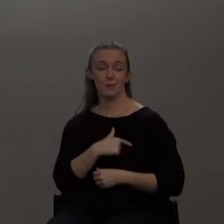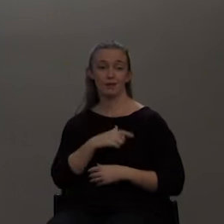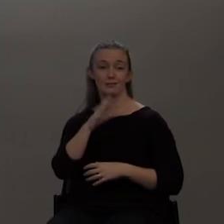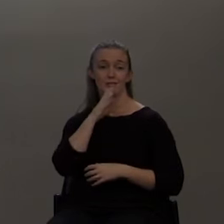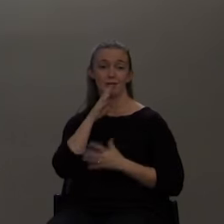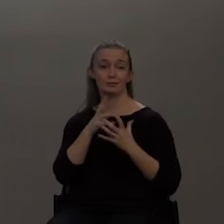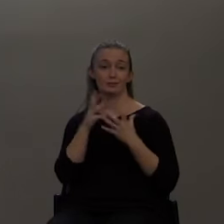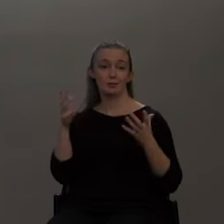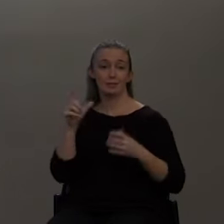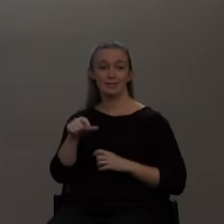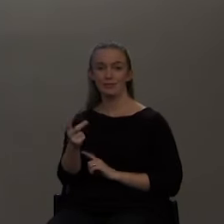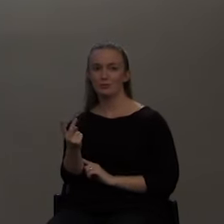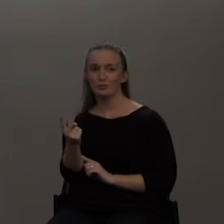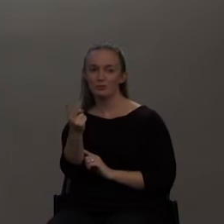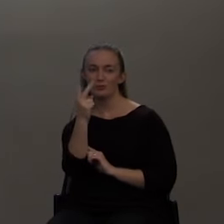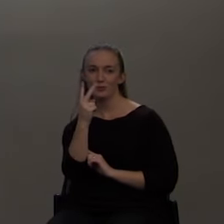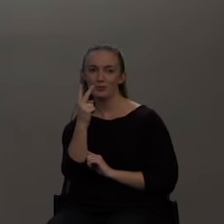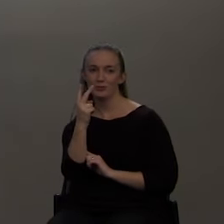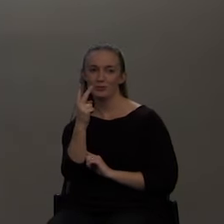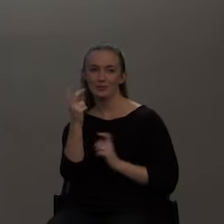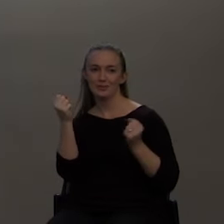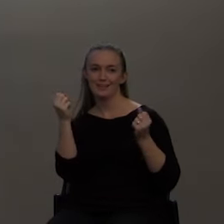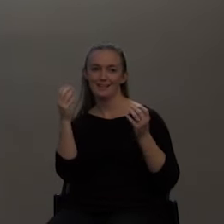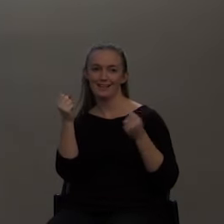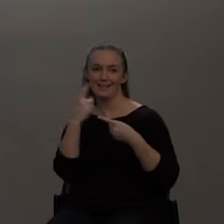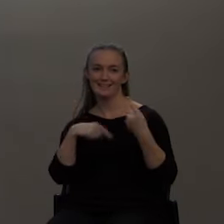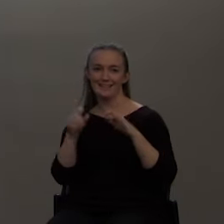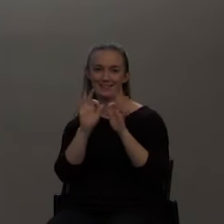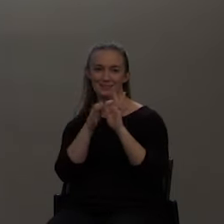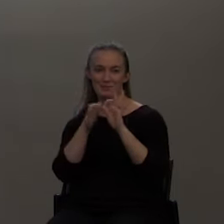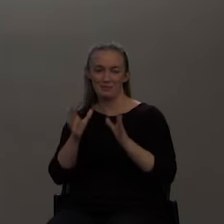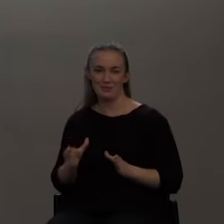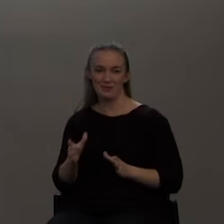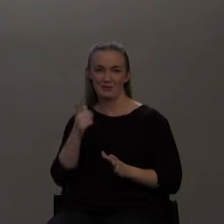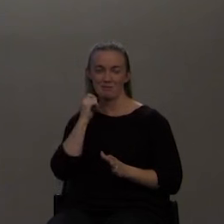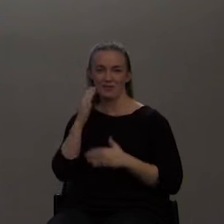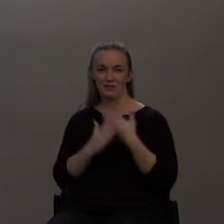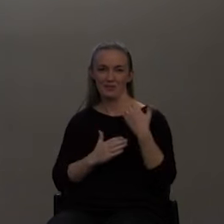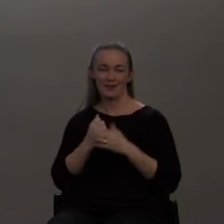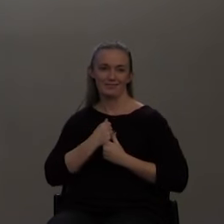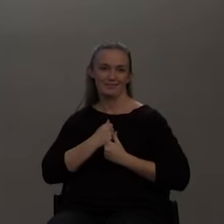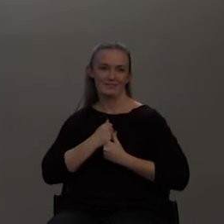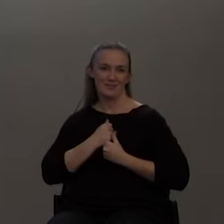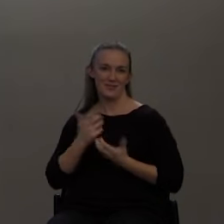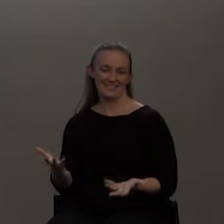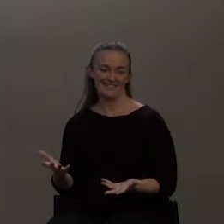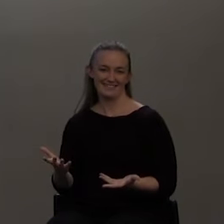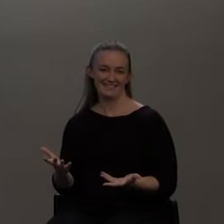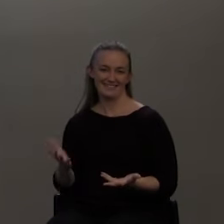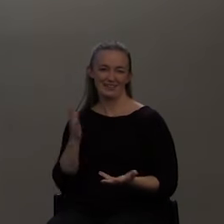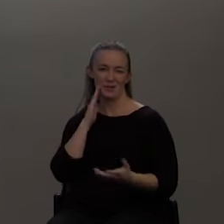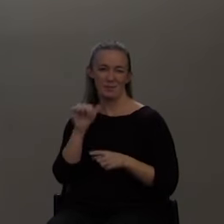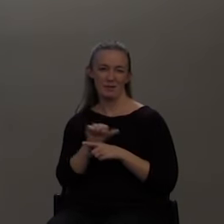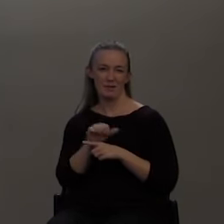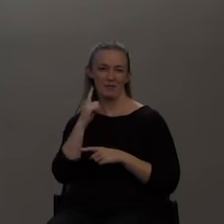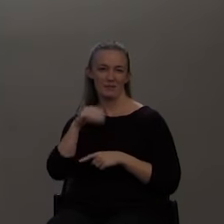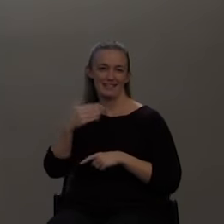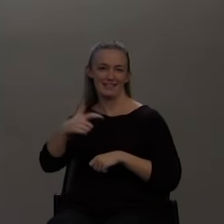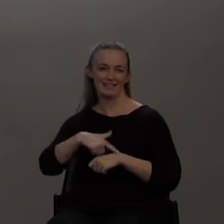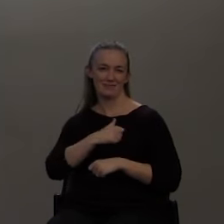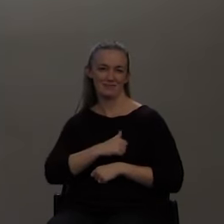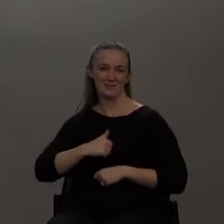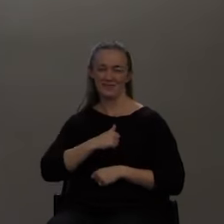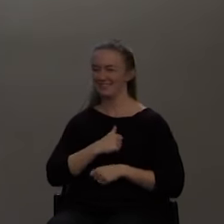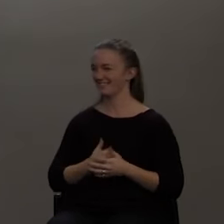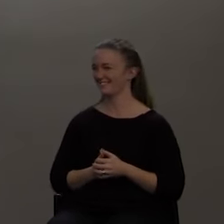so much, we need two sign language people because their hands get too tired. So we'll work on that for next time. We